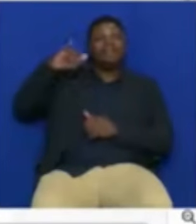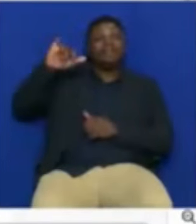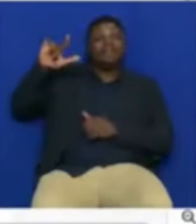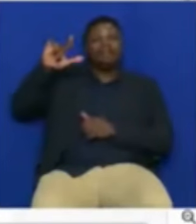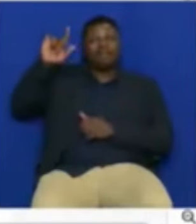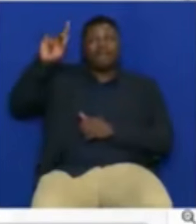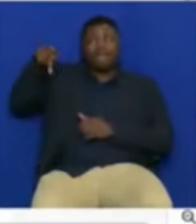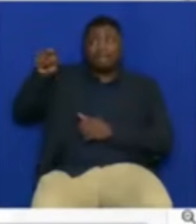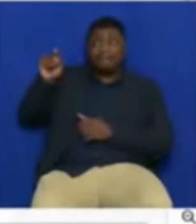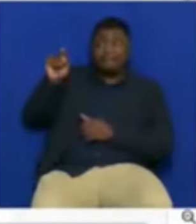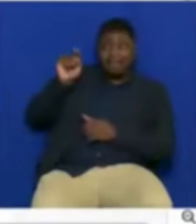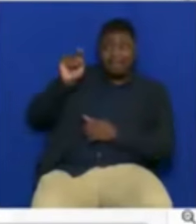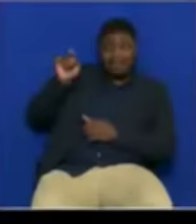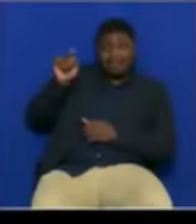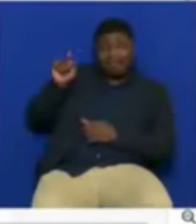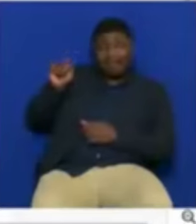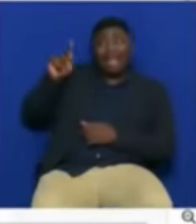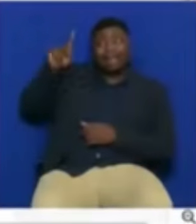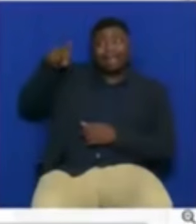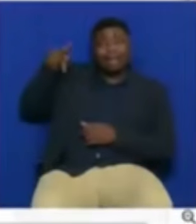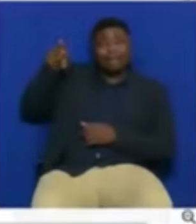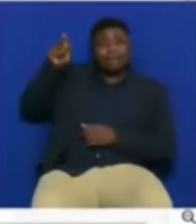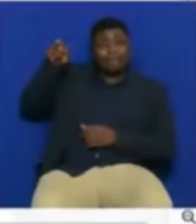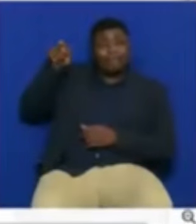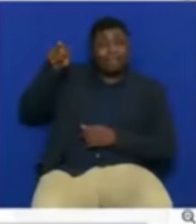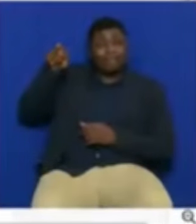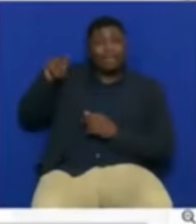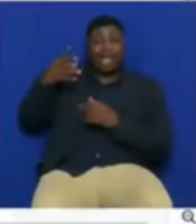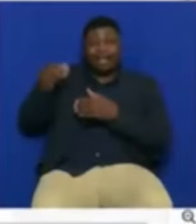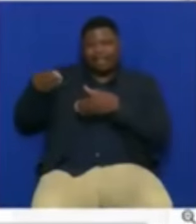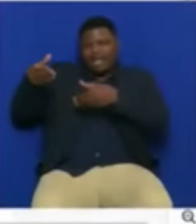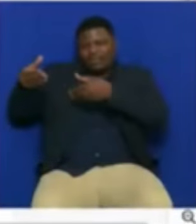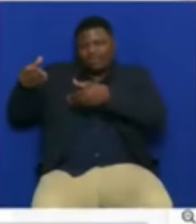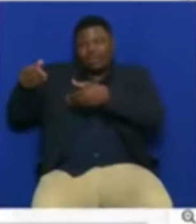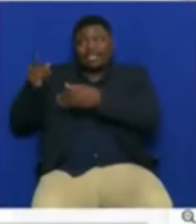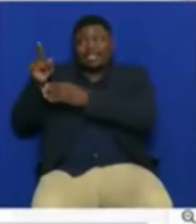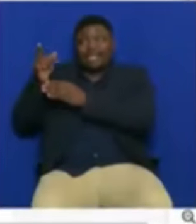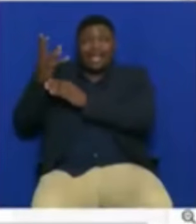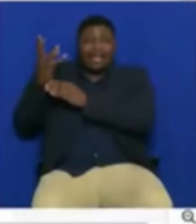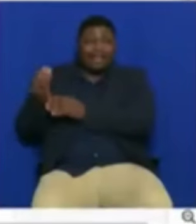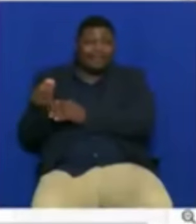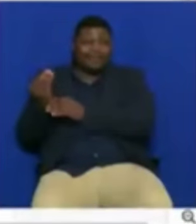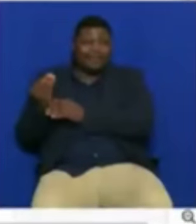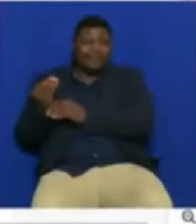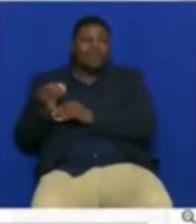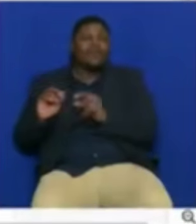It's a complaint. How did this allegation that General Kumalo